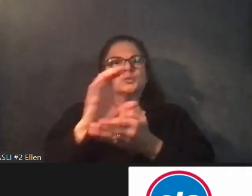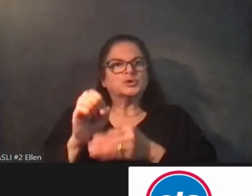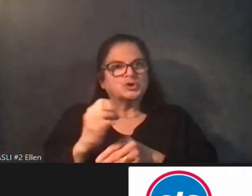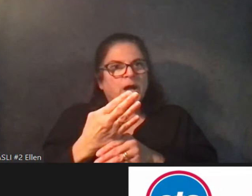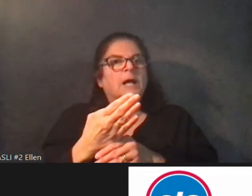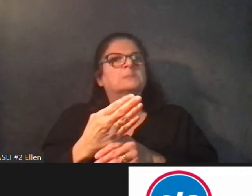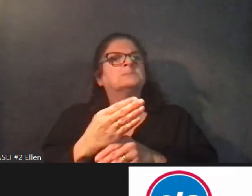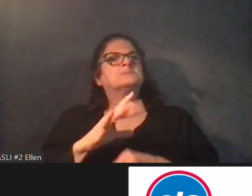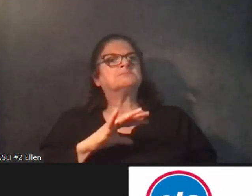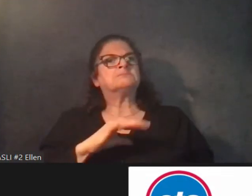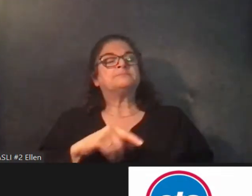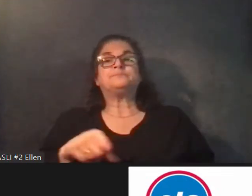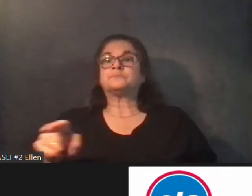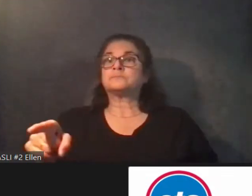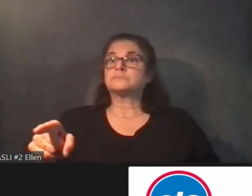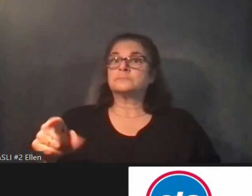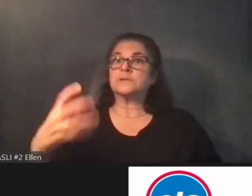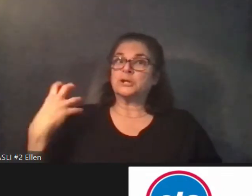Barkley?